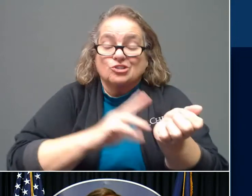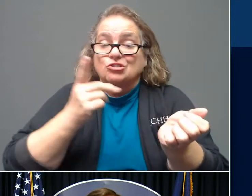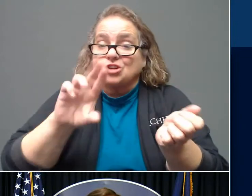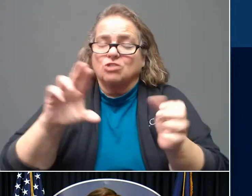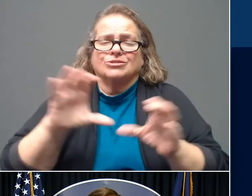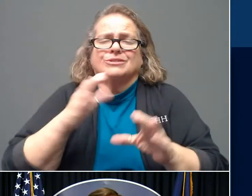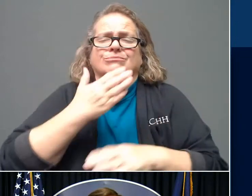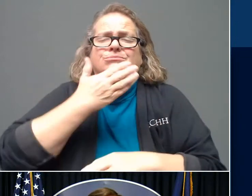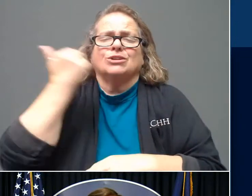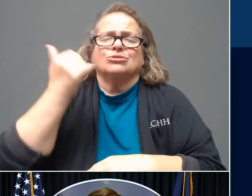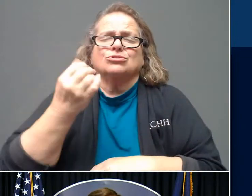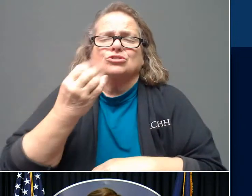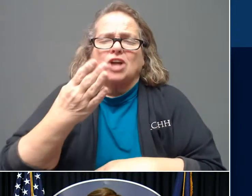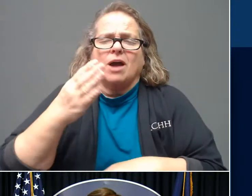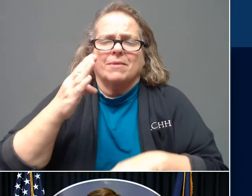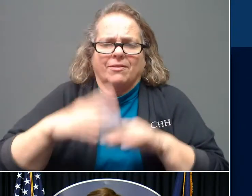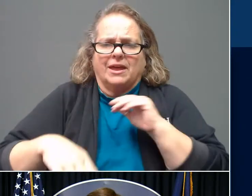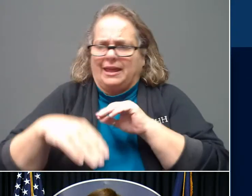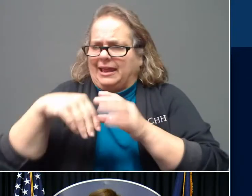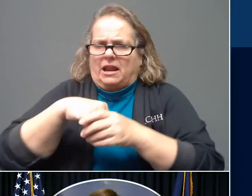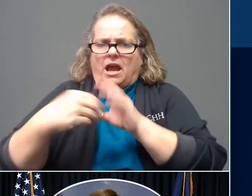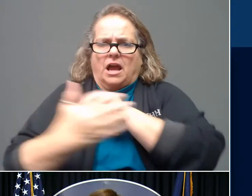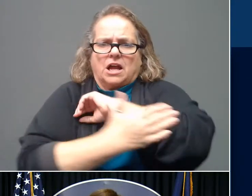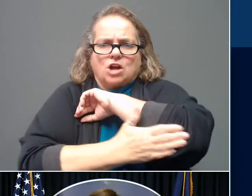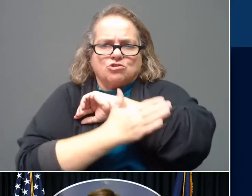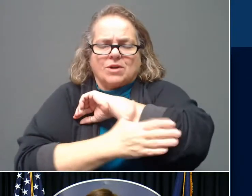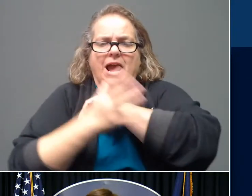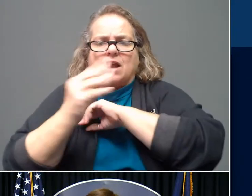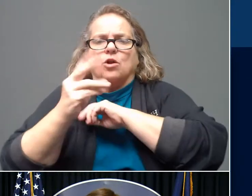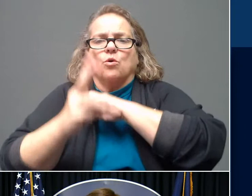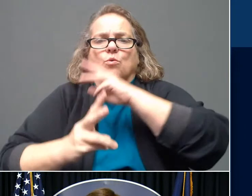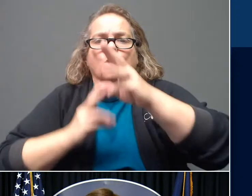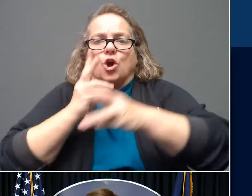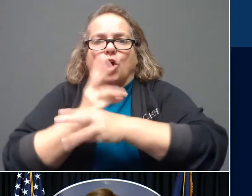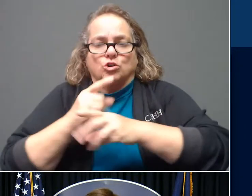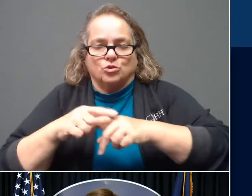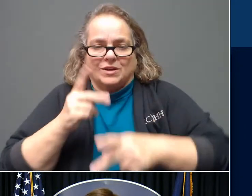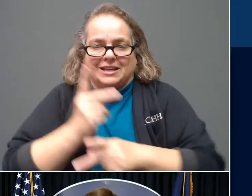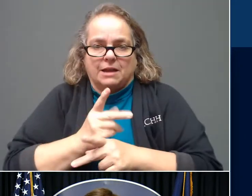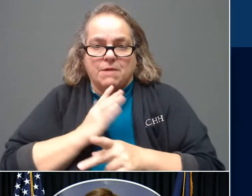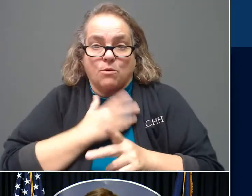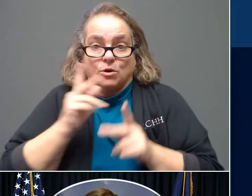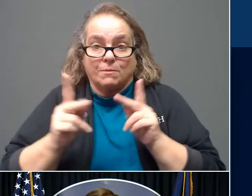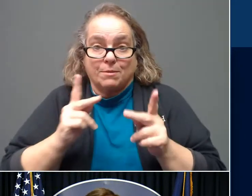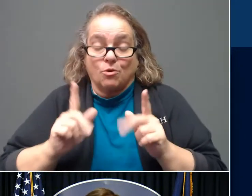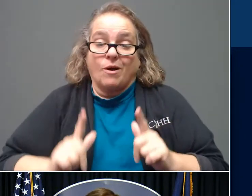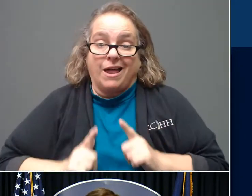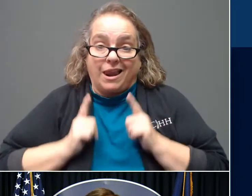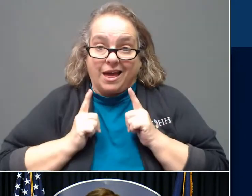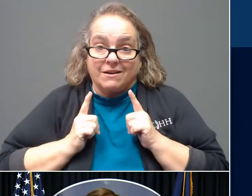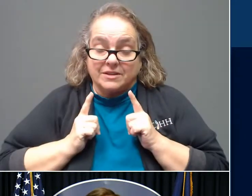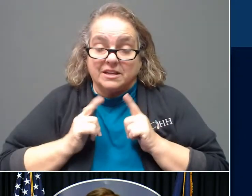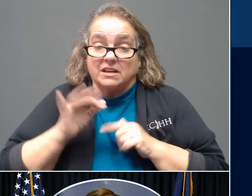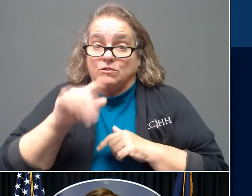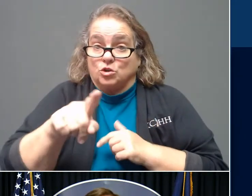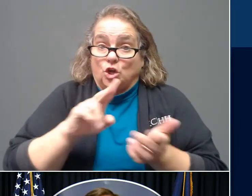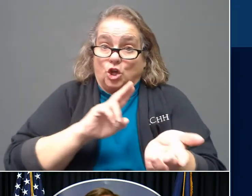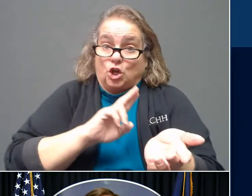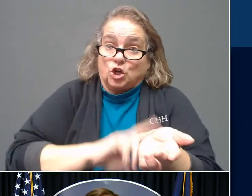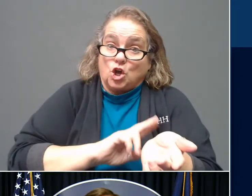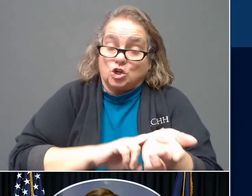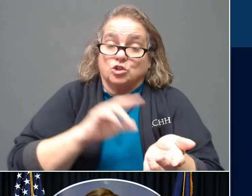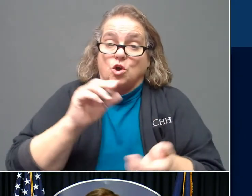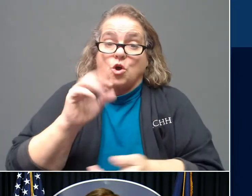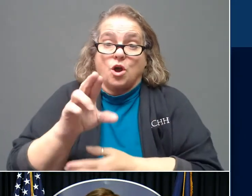country and the world at keeping our people alive. So if you're a nurse or a doctor, if you're